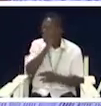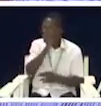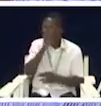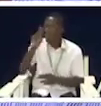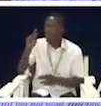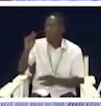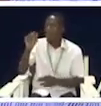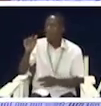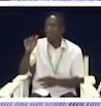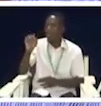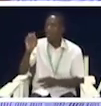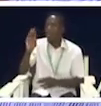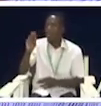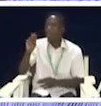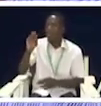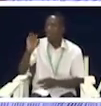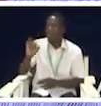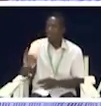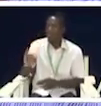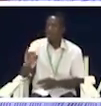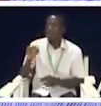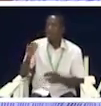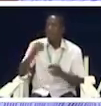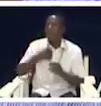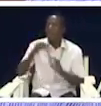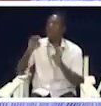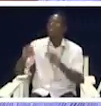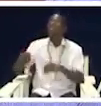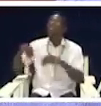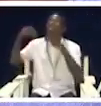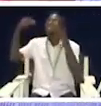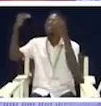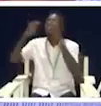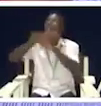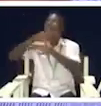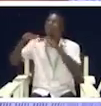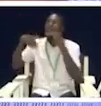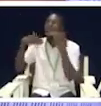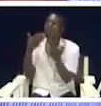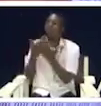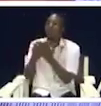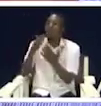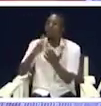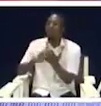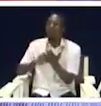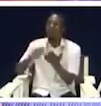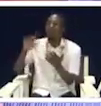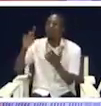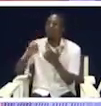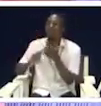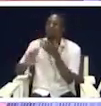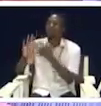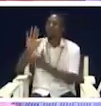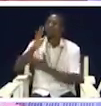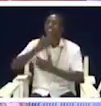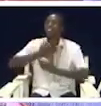Jesufirefumi, Ibijoke. I return all glory back to God. Let somebody shout